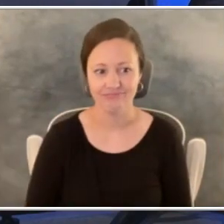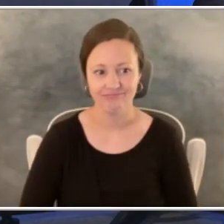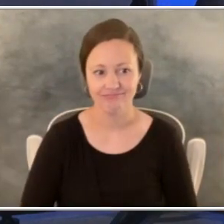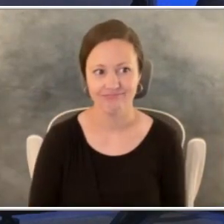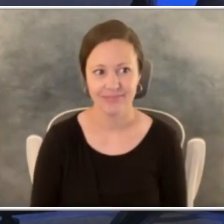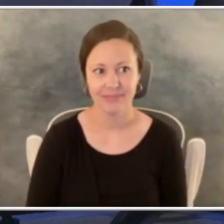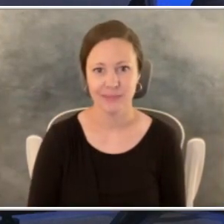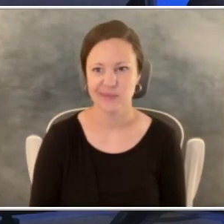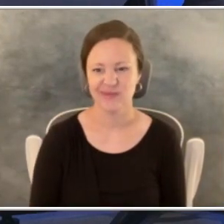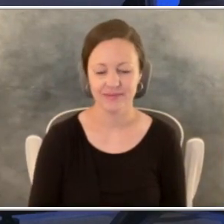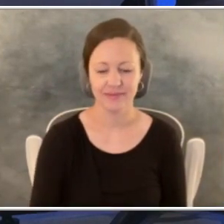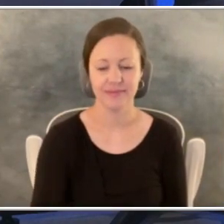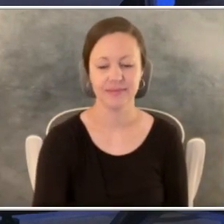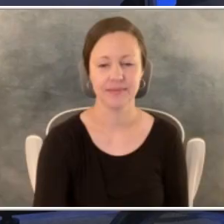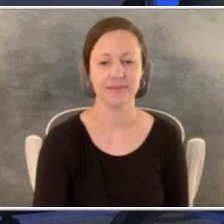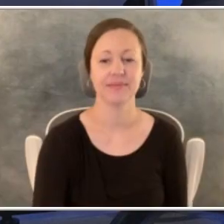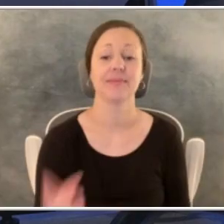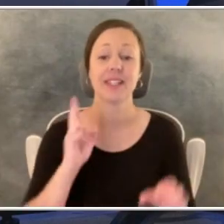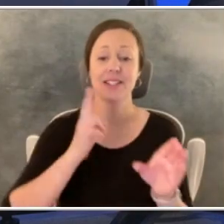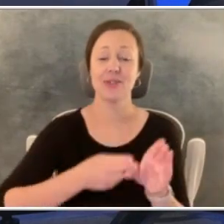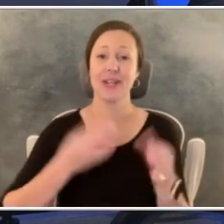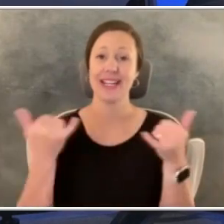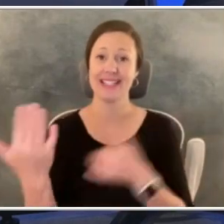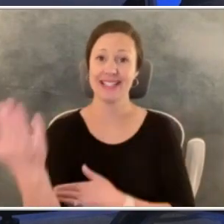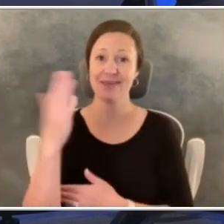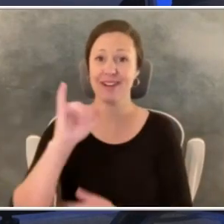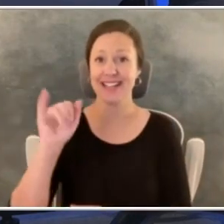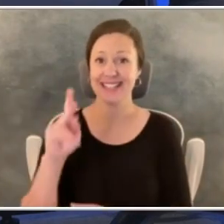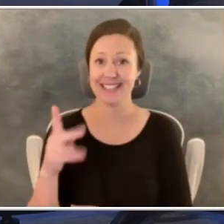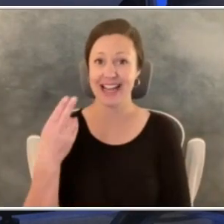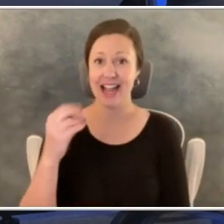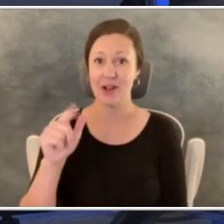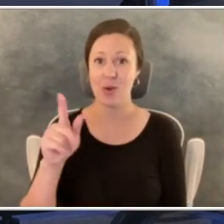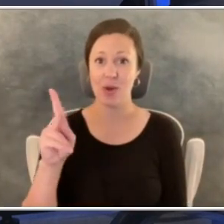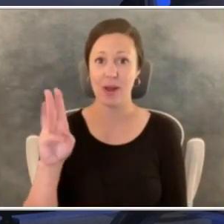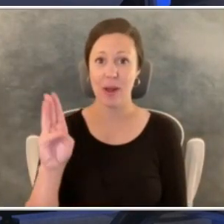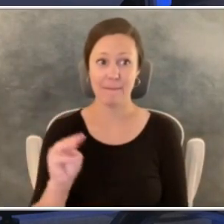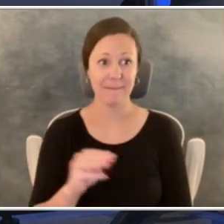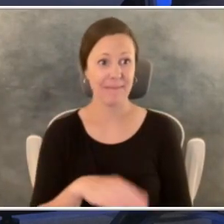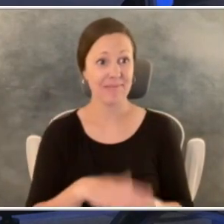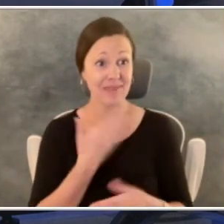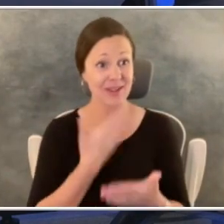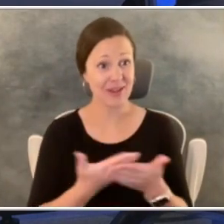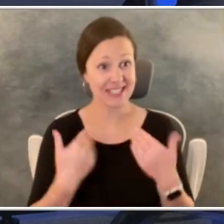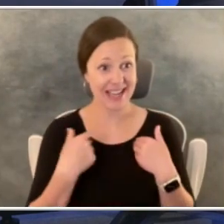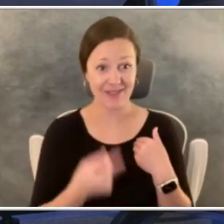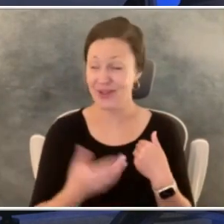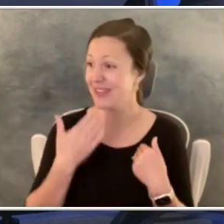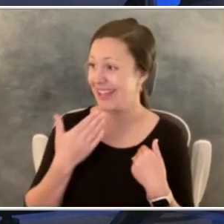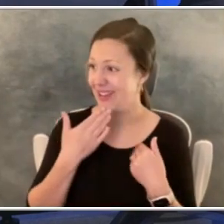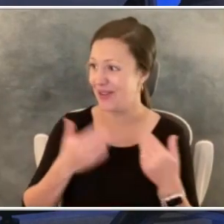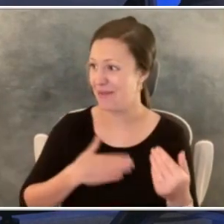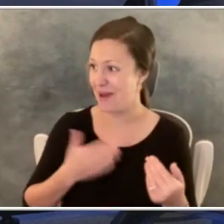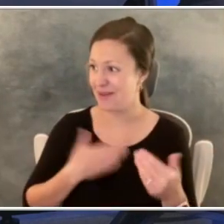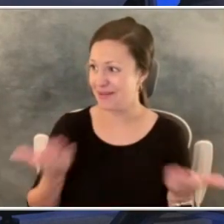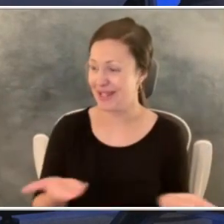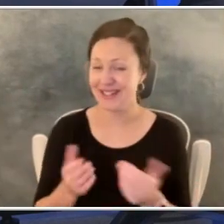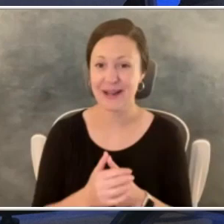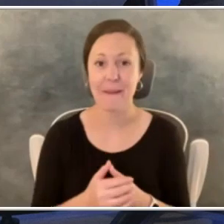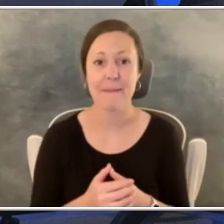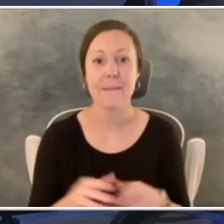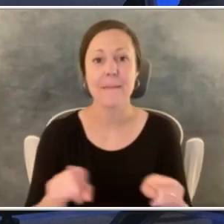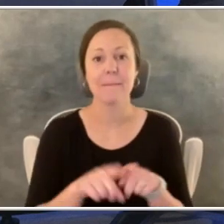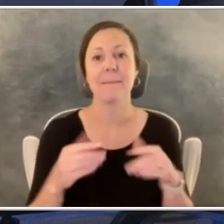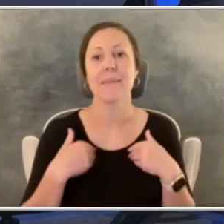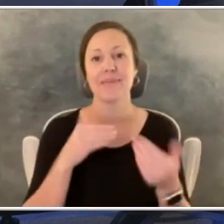And joining us this morning is Jack Holcomb here in our studio. Good to have you. Thanks. Glad to be here. Glad to have you. Also, we have Dr. Ronald Chen,